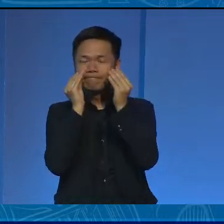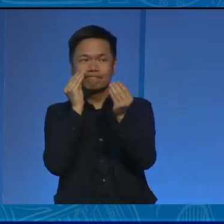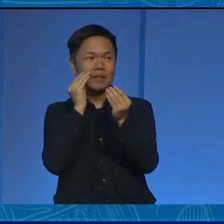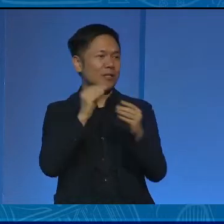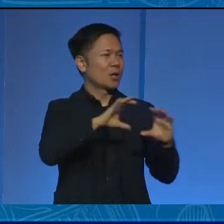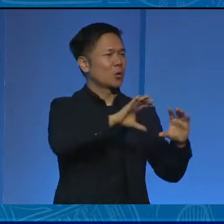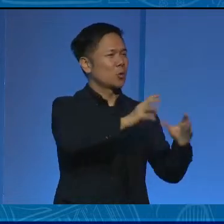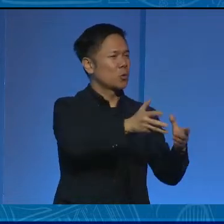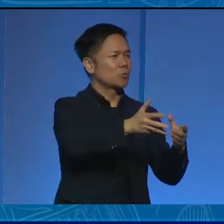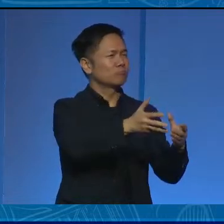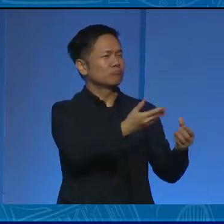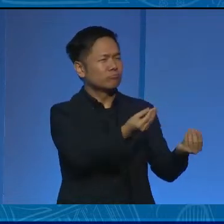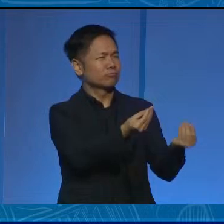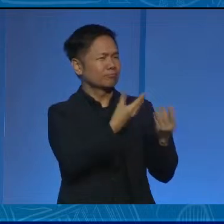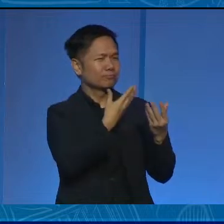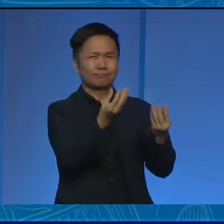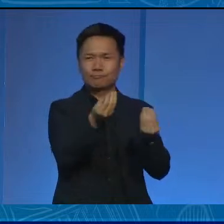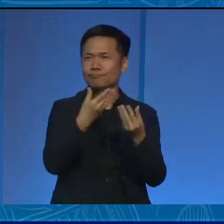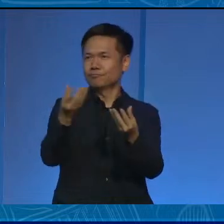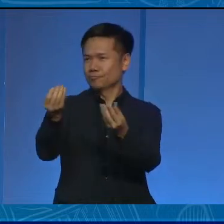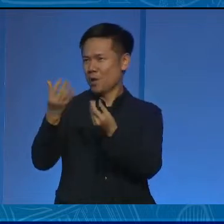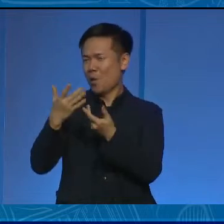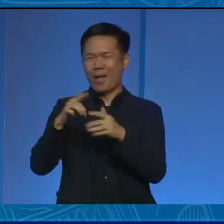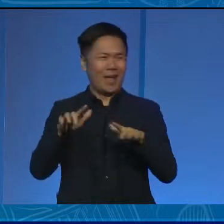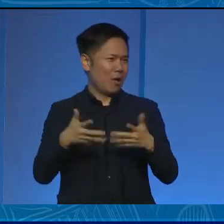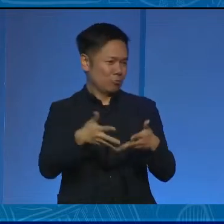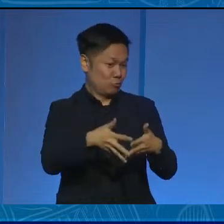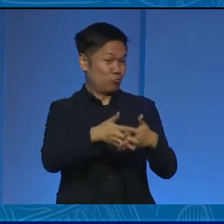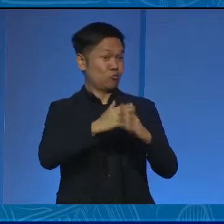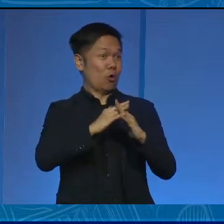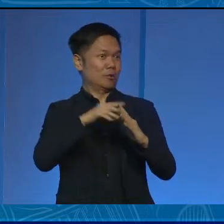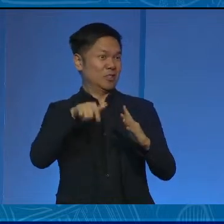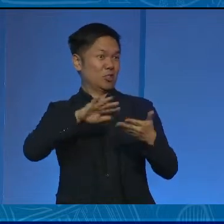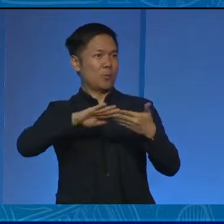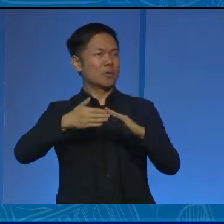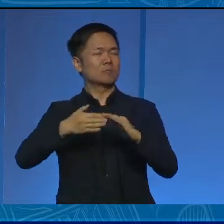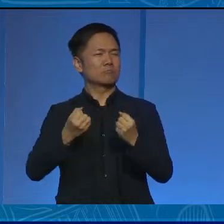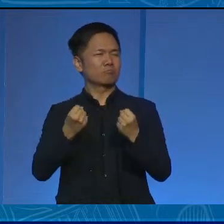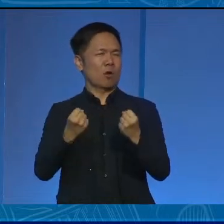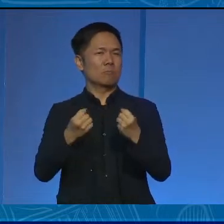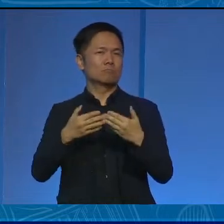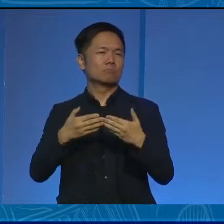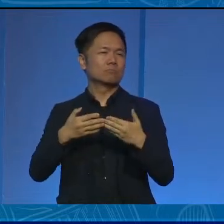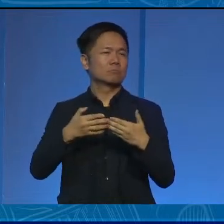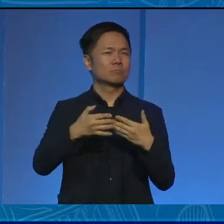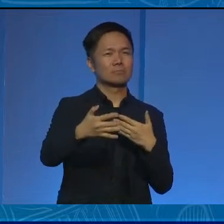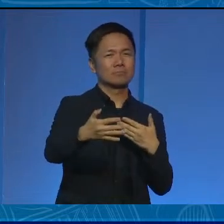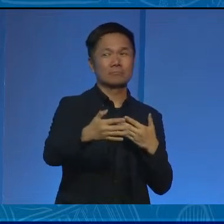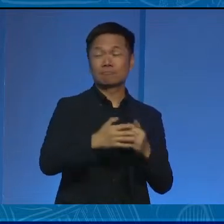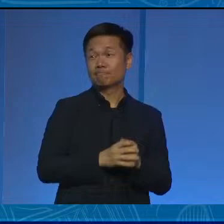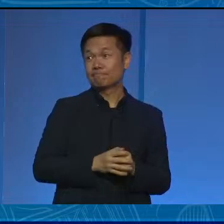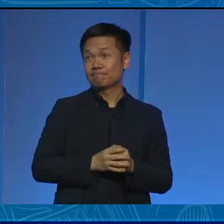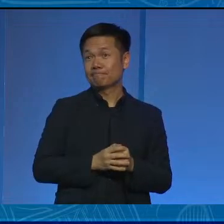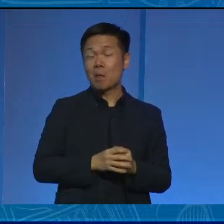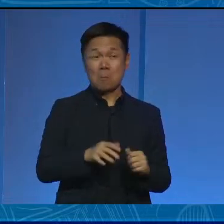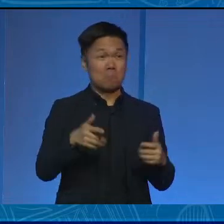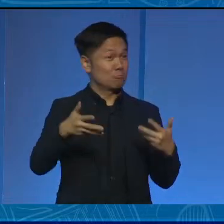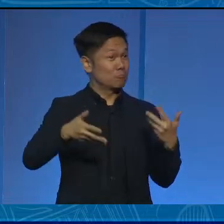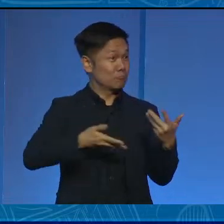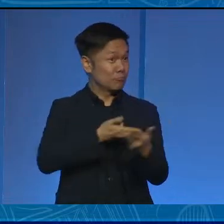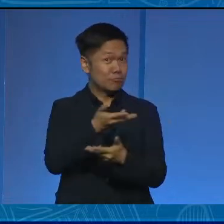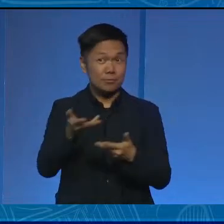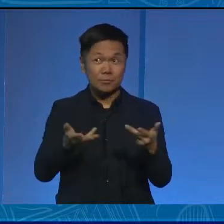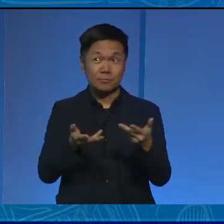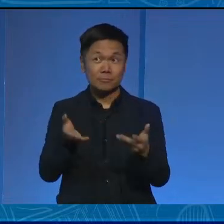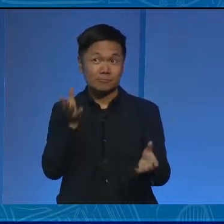sectors on building disaster and climate-resilient communities. We hope that the conversations over the last